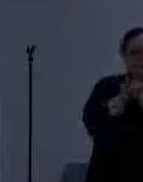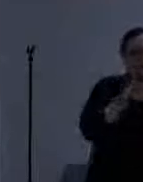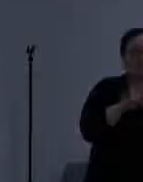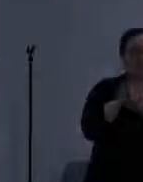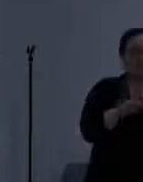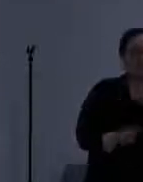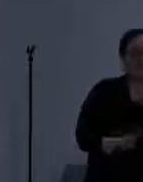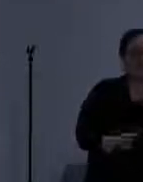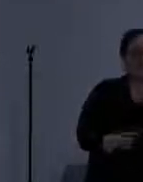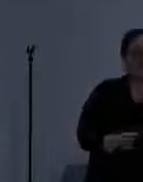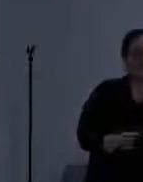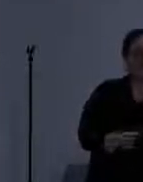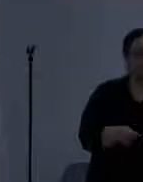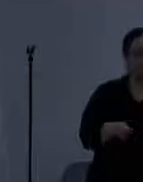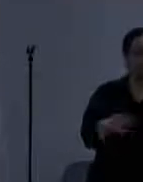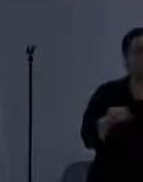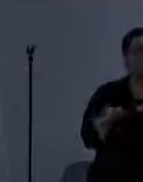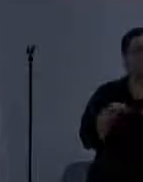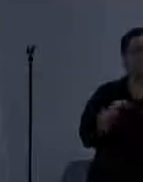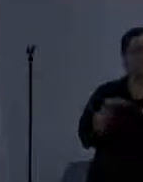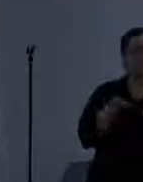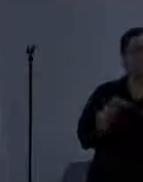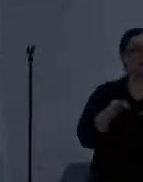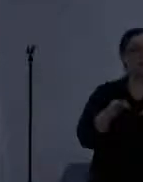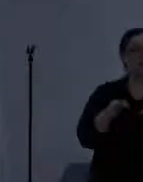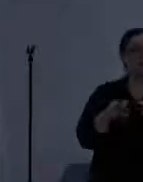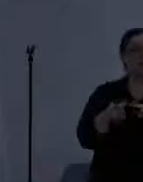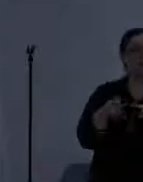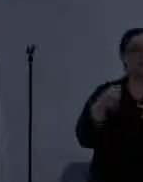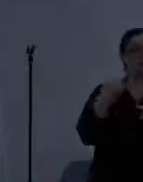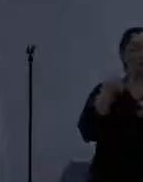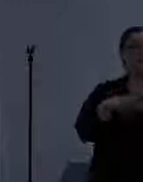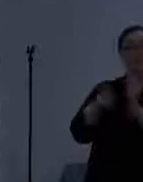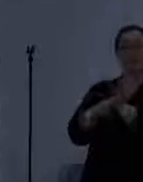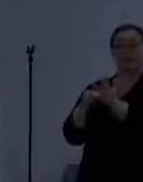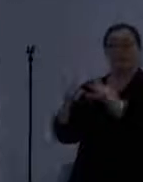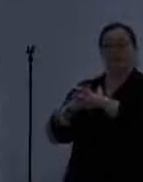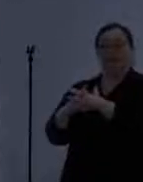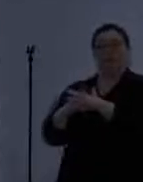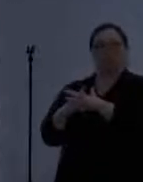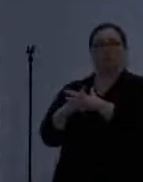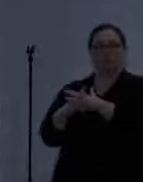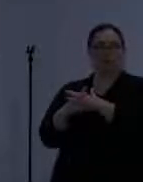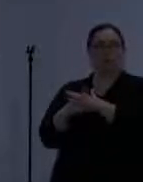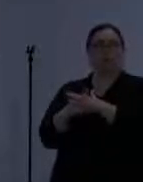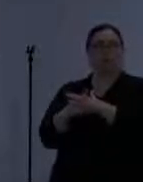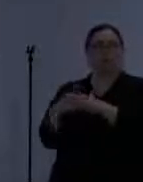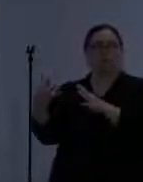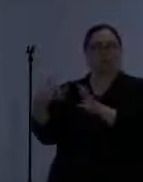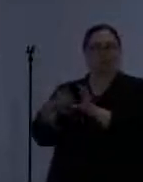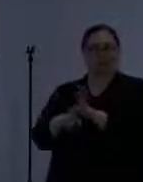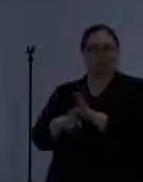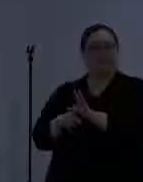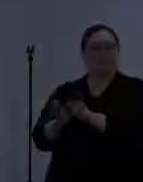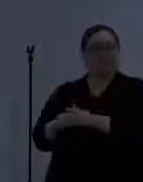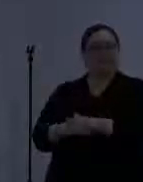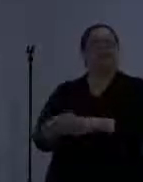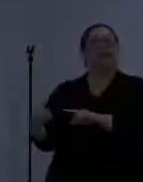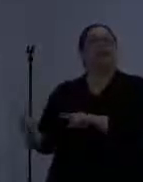and I suppose he's had plans for the last nearly 4 years in New South Wales, and we've seen the light and come back to